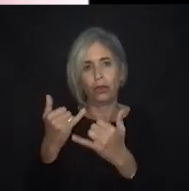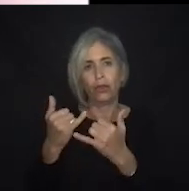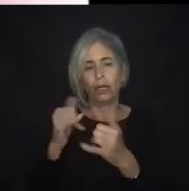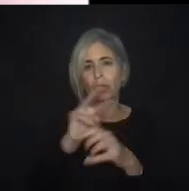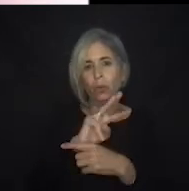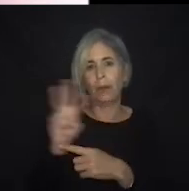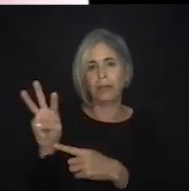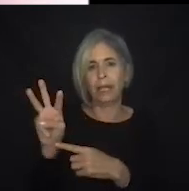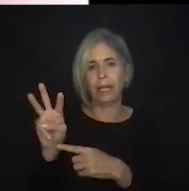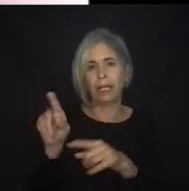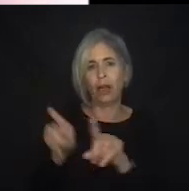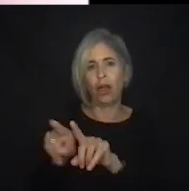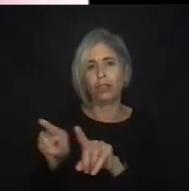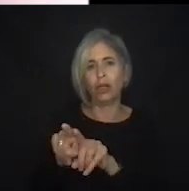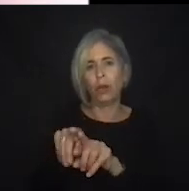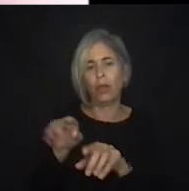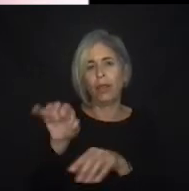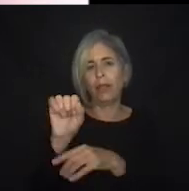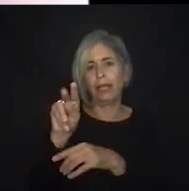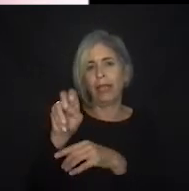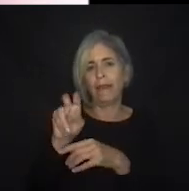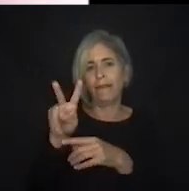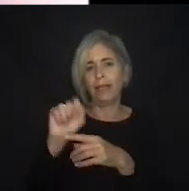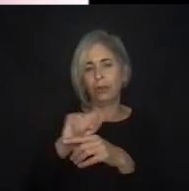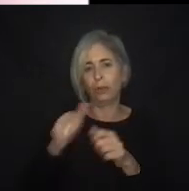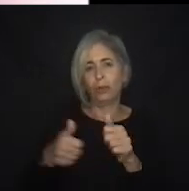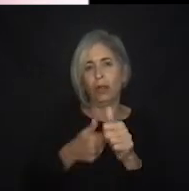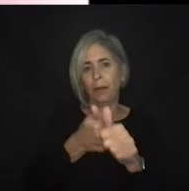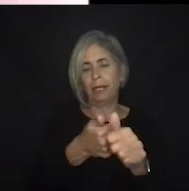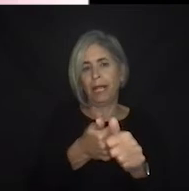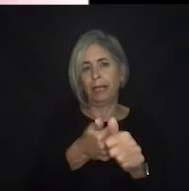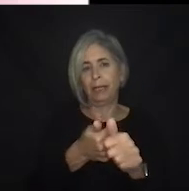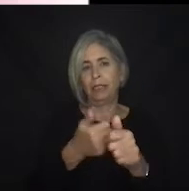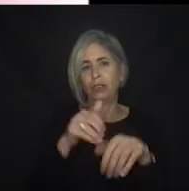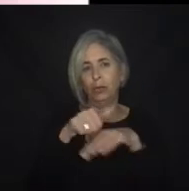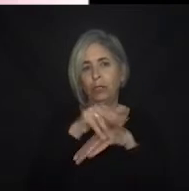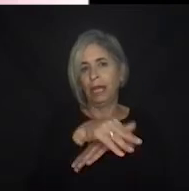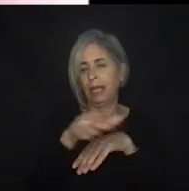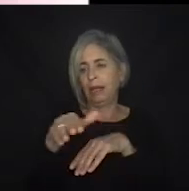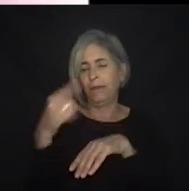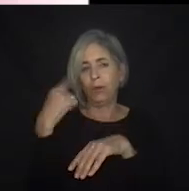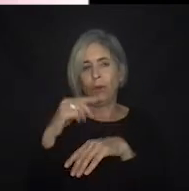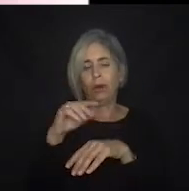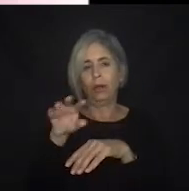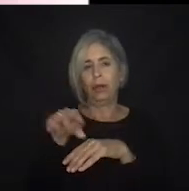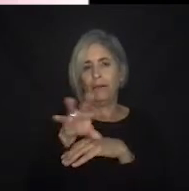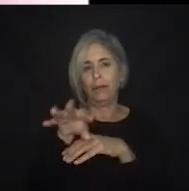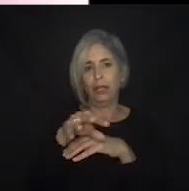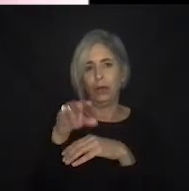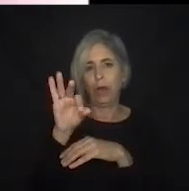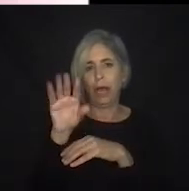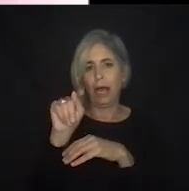status, and the canvas that we're going to be repeatedly updating to send it out as our video output.